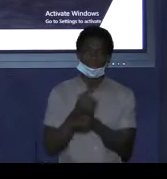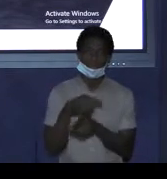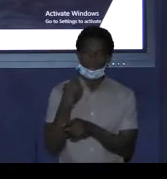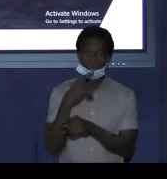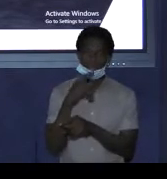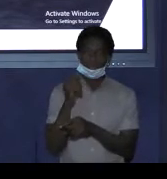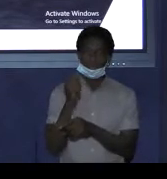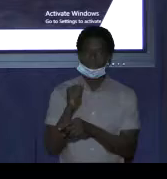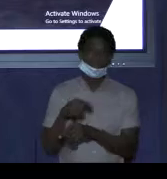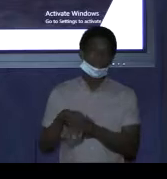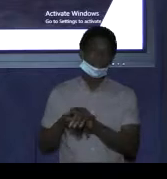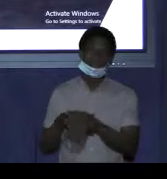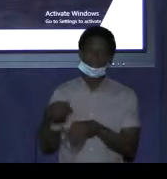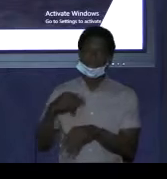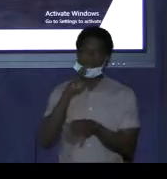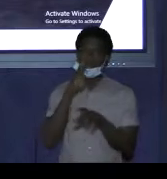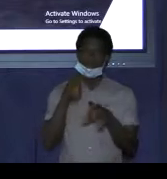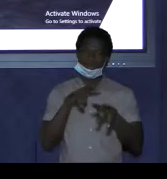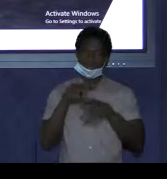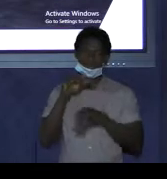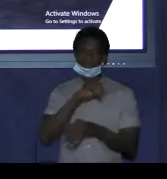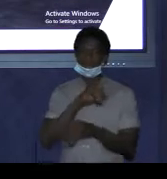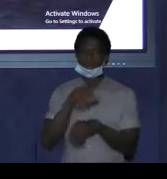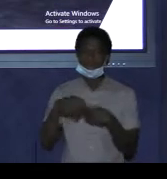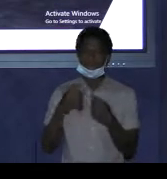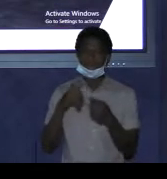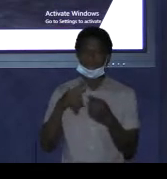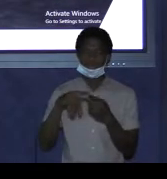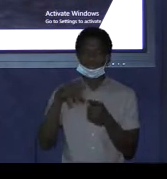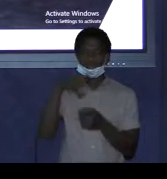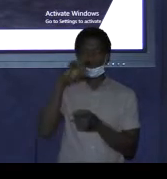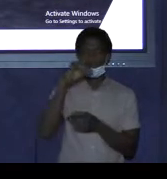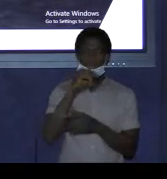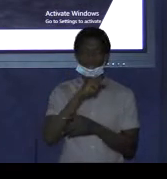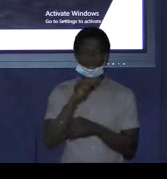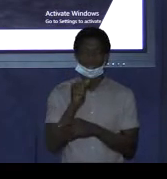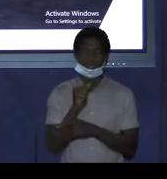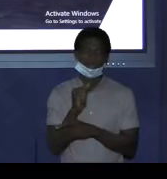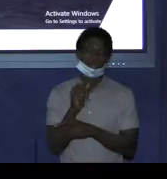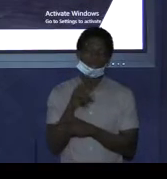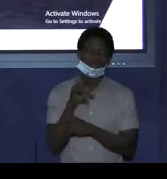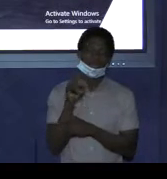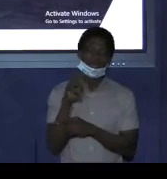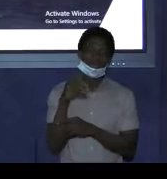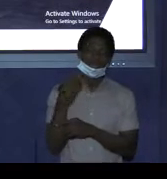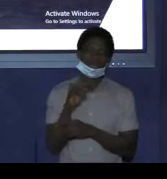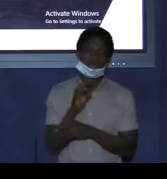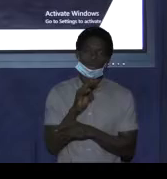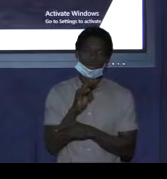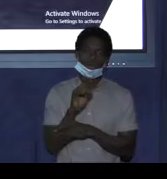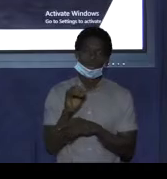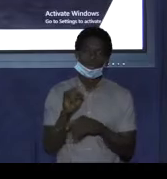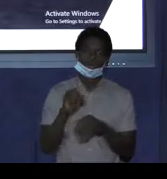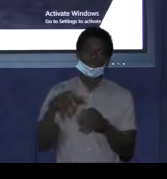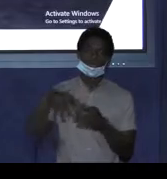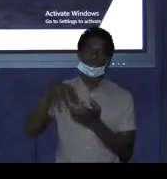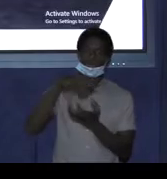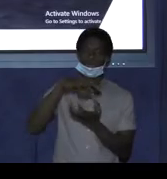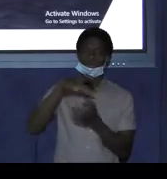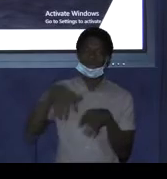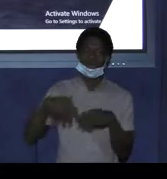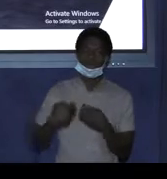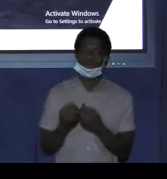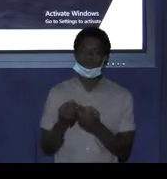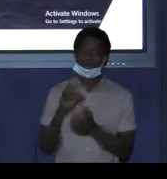say a ball. All right. So we'll be looking at how to find the volume of a sphere and how many cubes we can arrange in there.